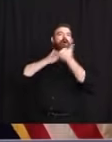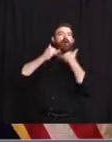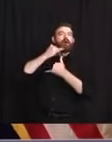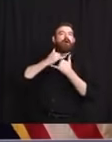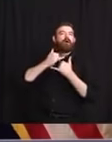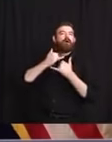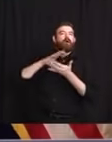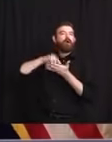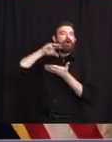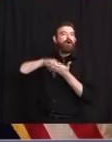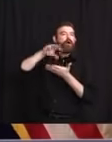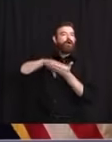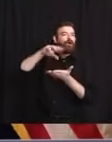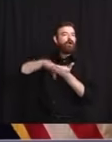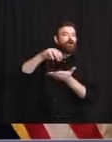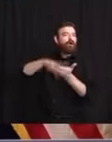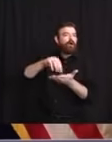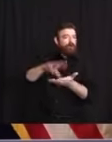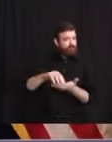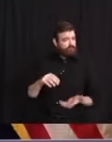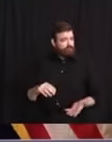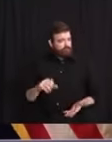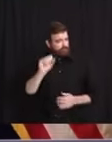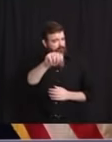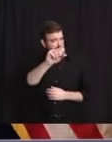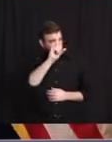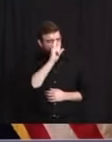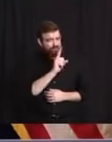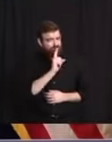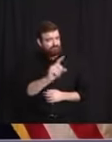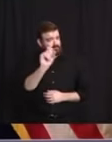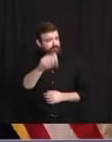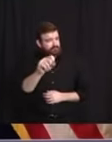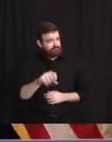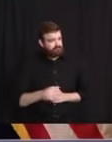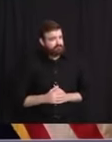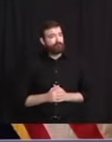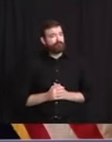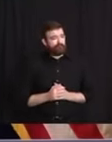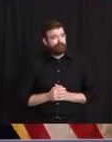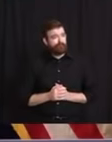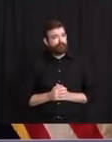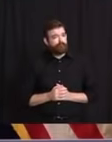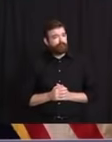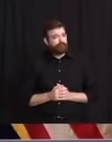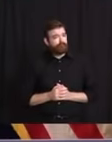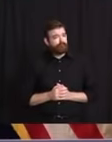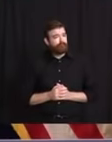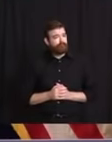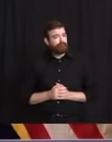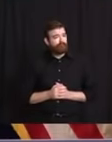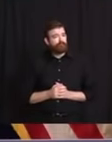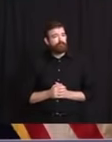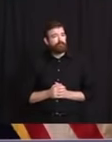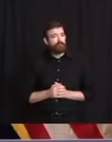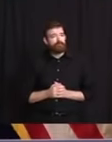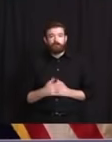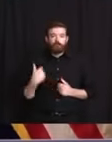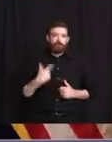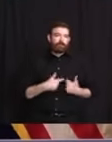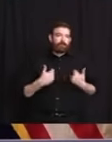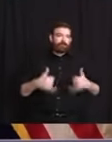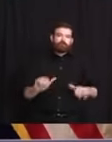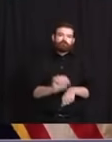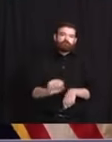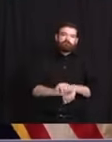Here's where I'm going to also be as committed. We're still working 24/7 to save